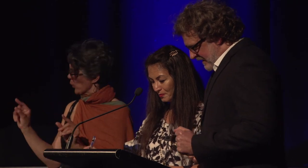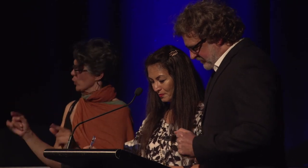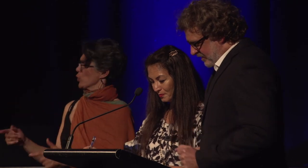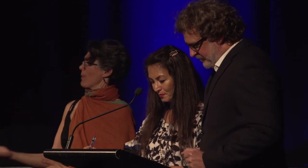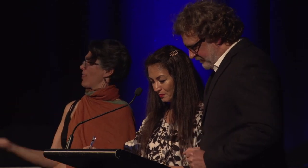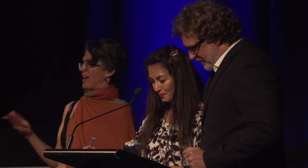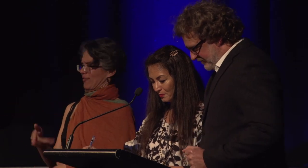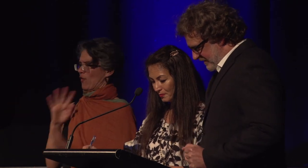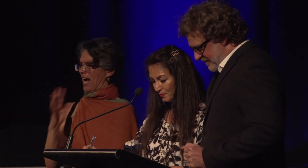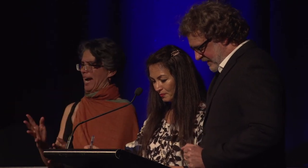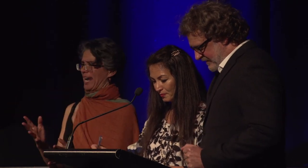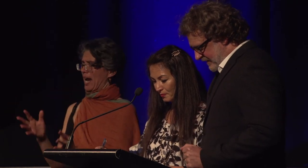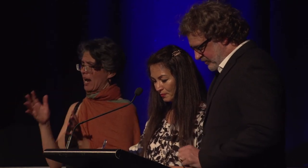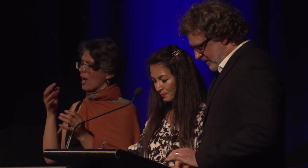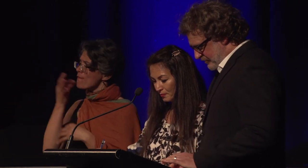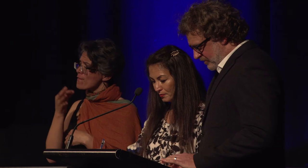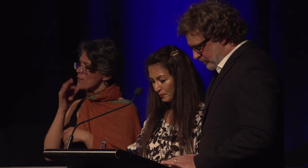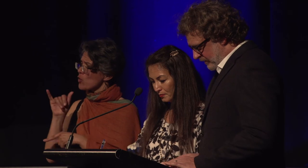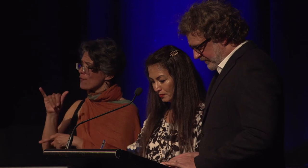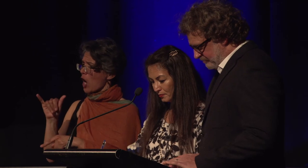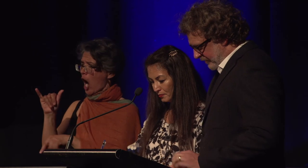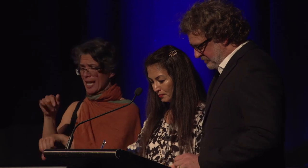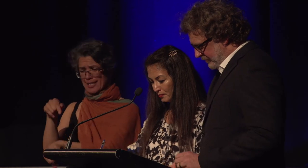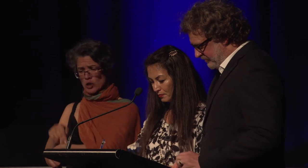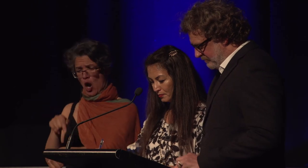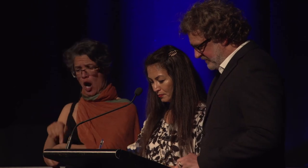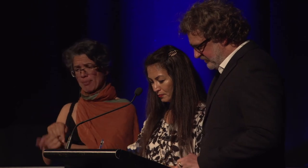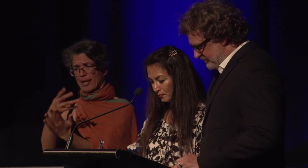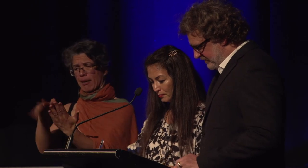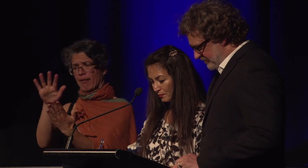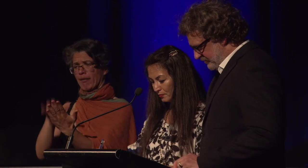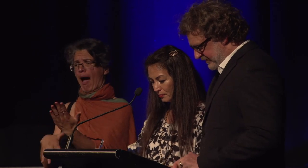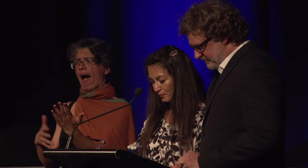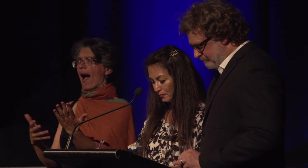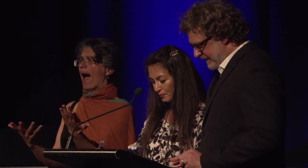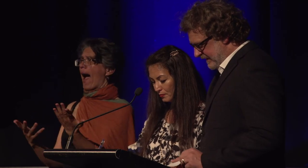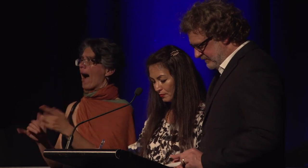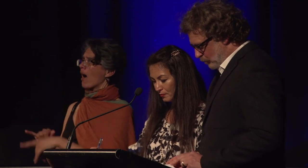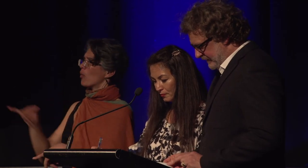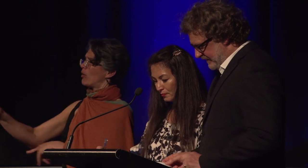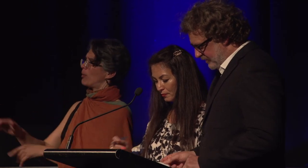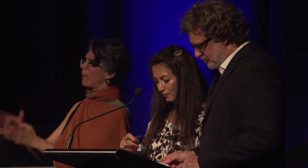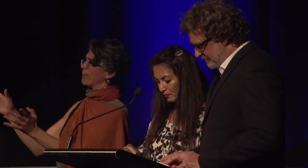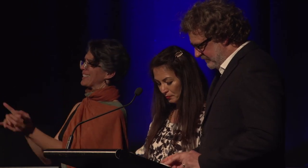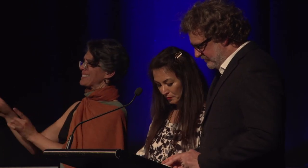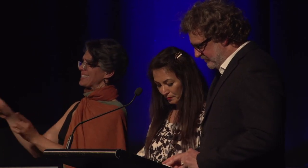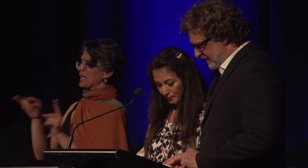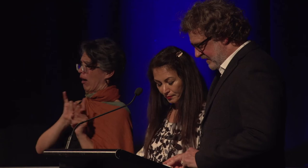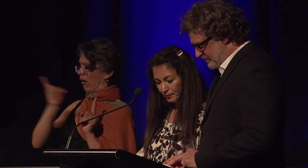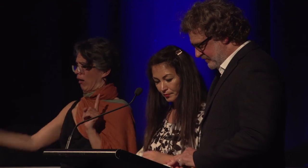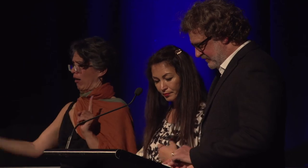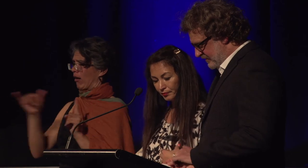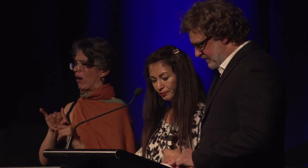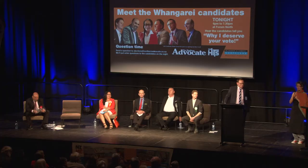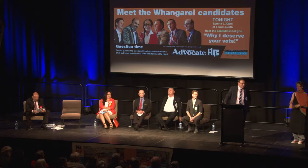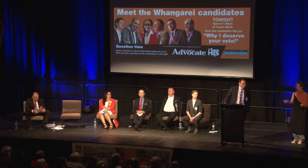There are so few flights now, and they are timed so poorly, it is impossible to get to a main centre in New Zealand and back again in one day during business